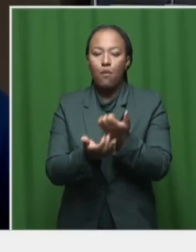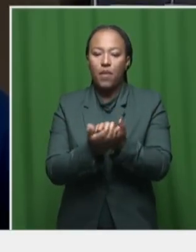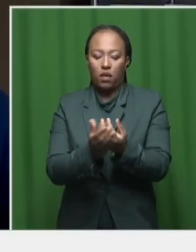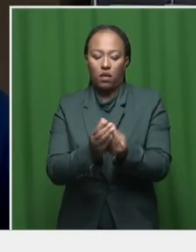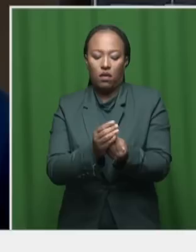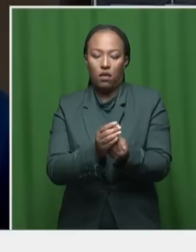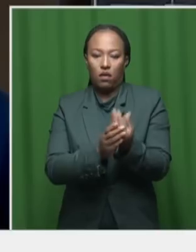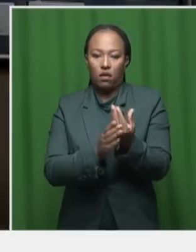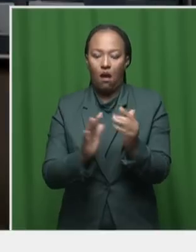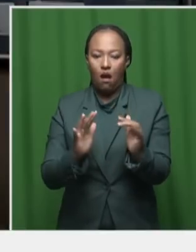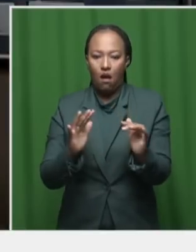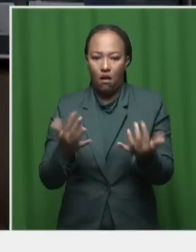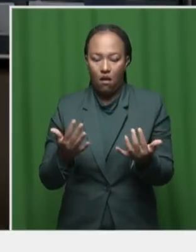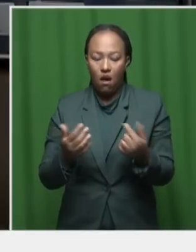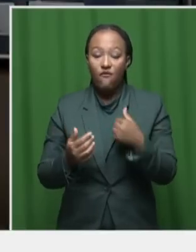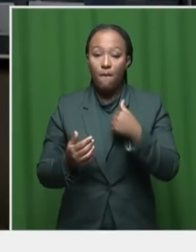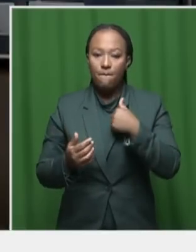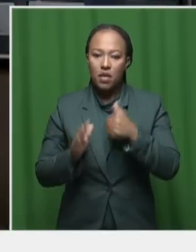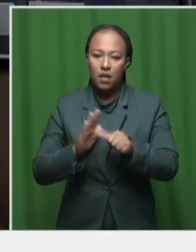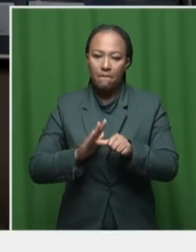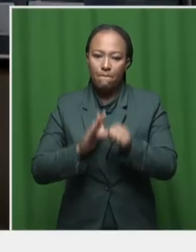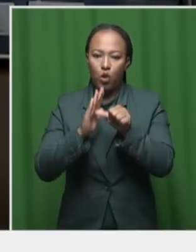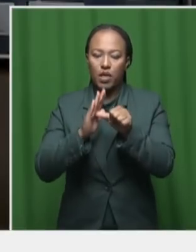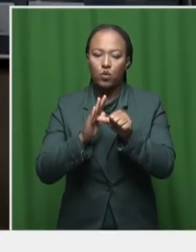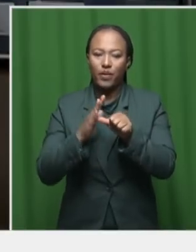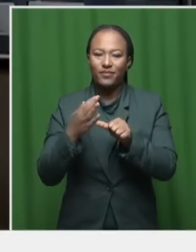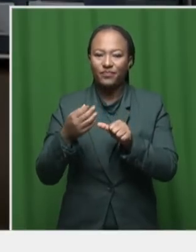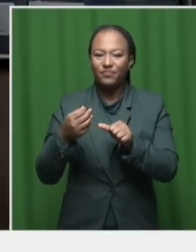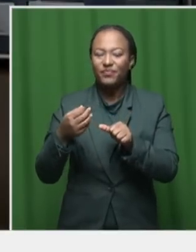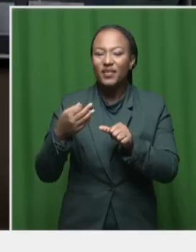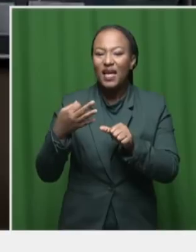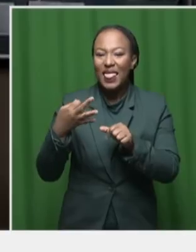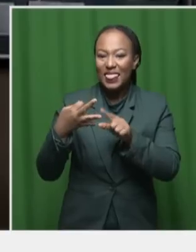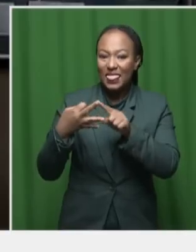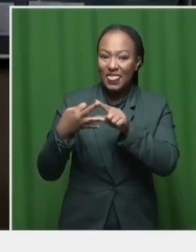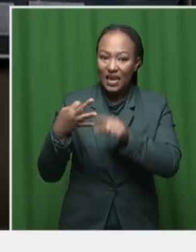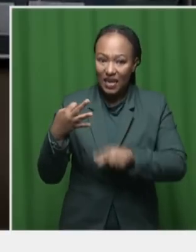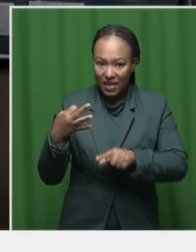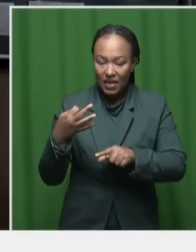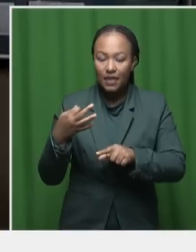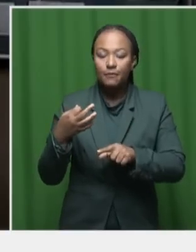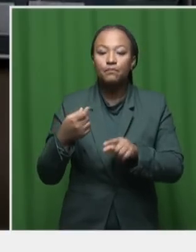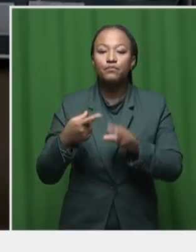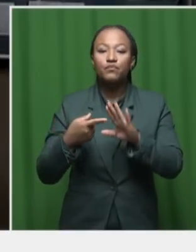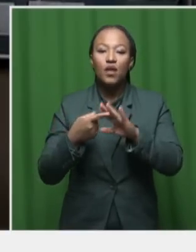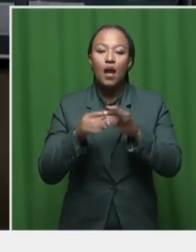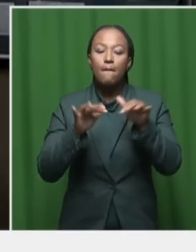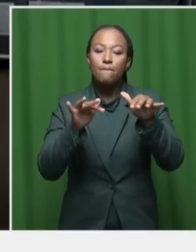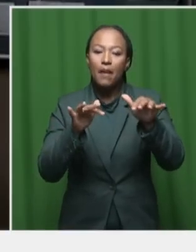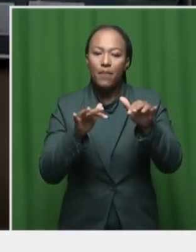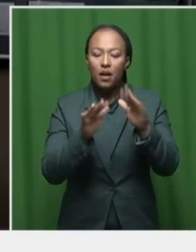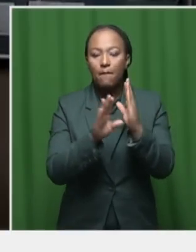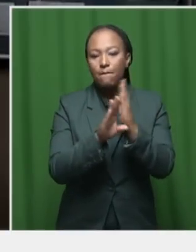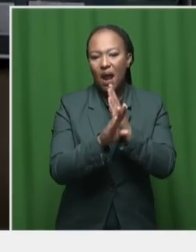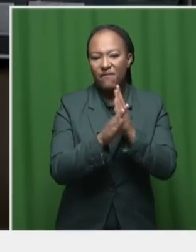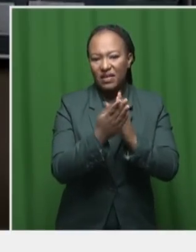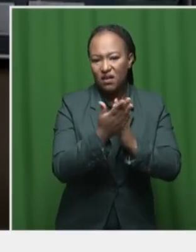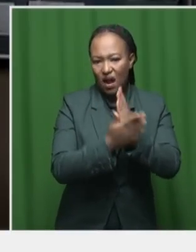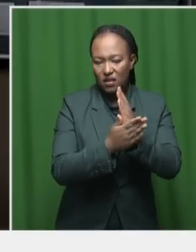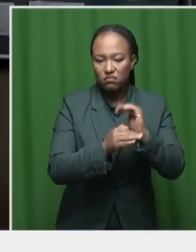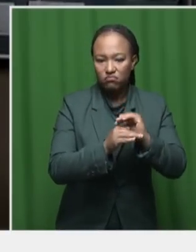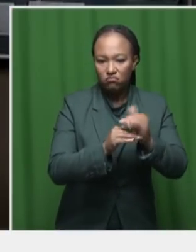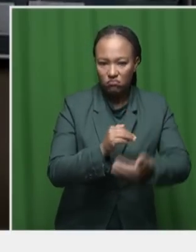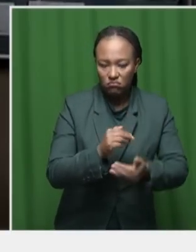as far as I'm concerned, there are three important things. The first thing is the protection of private property rights. The second one is the free trade between individuals